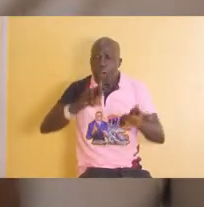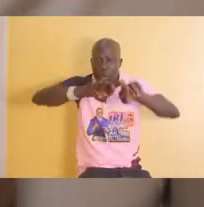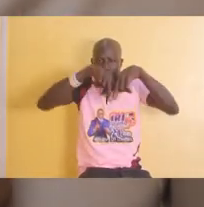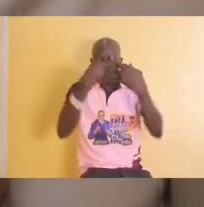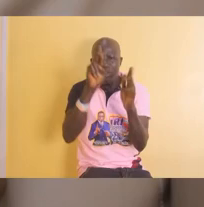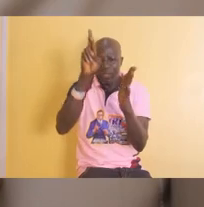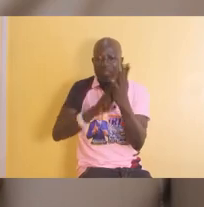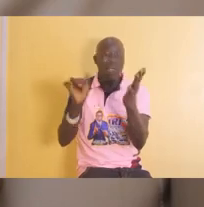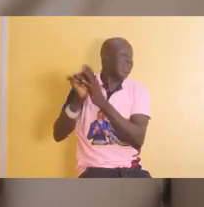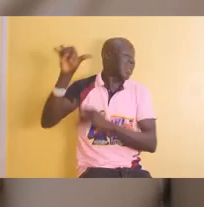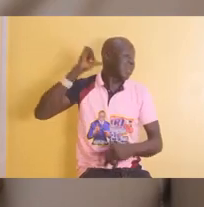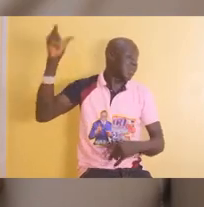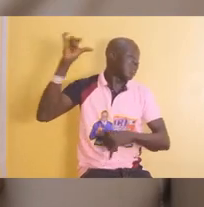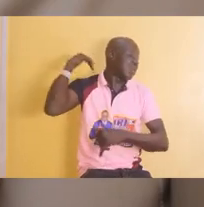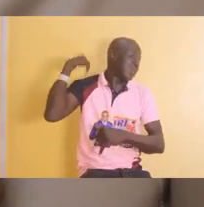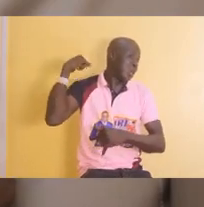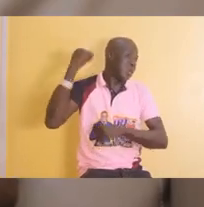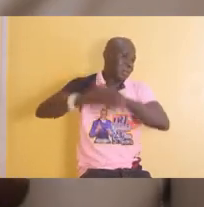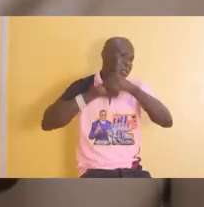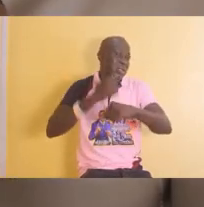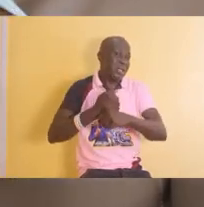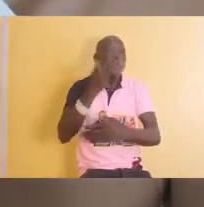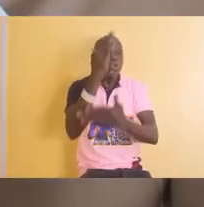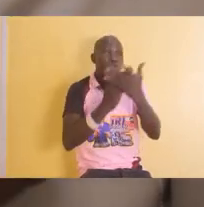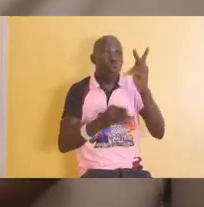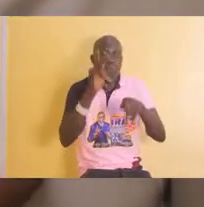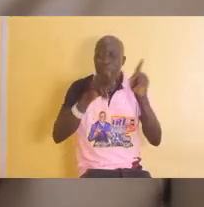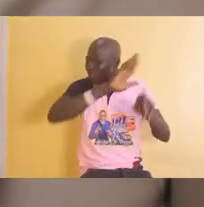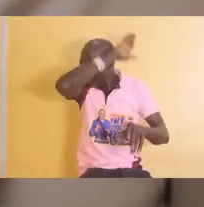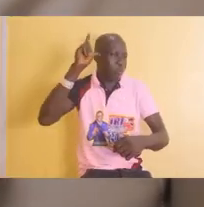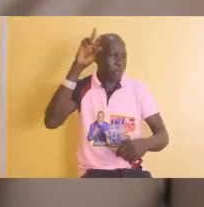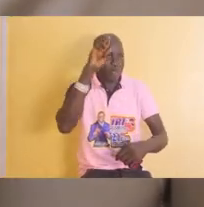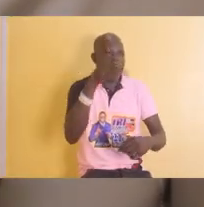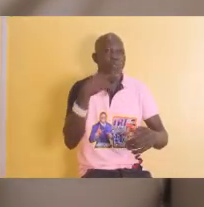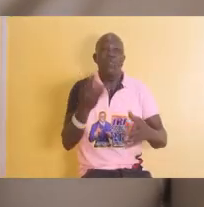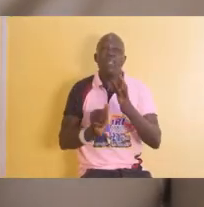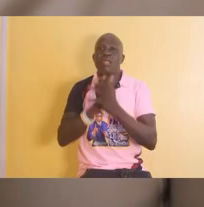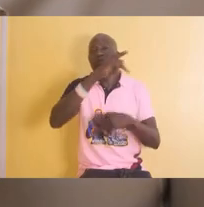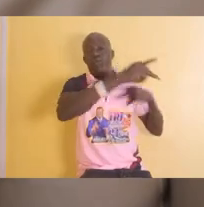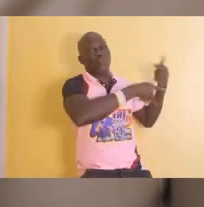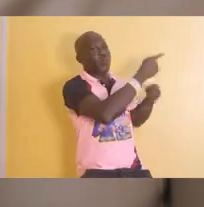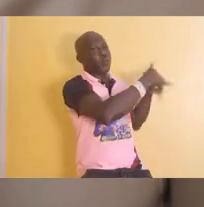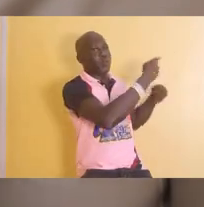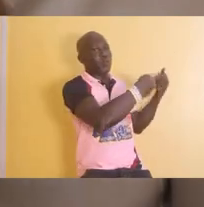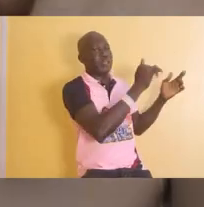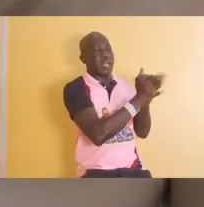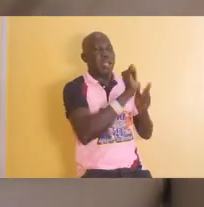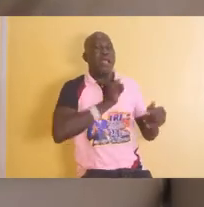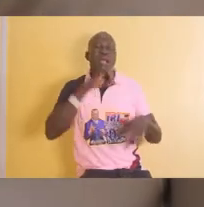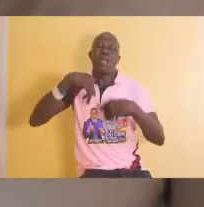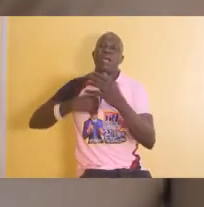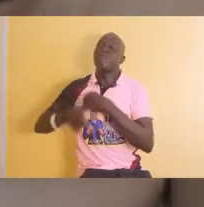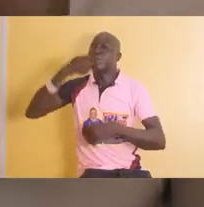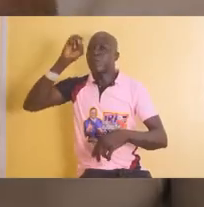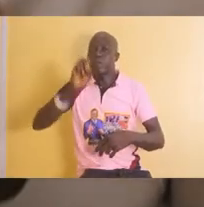and to born last year just that I had it last year o wa nbe awon kan be don there born last year so people are there last year mo se se gbo wa go